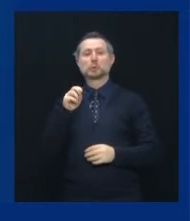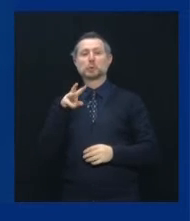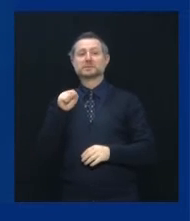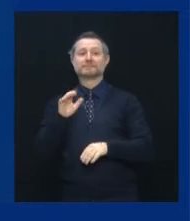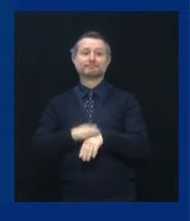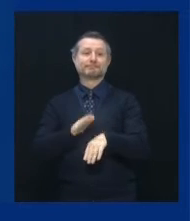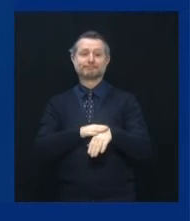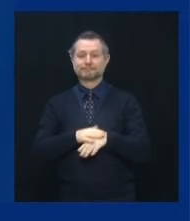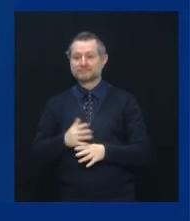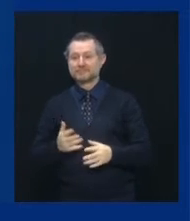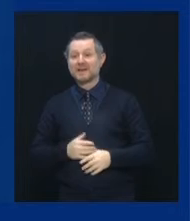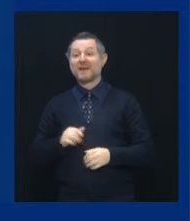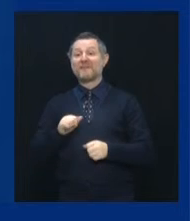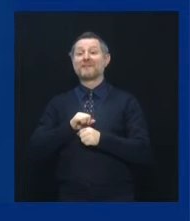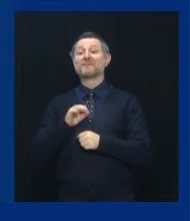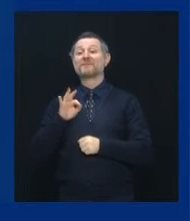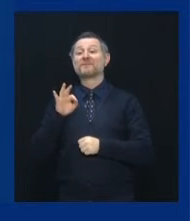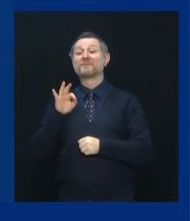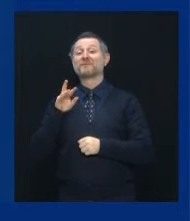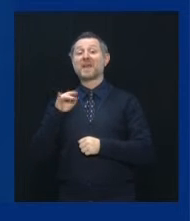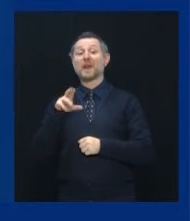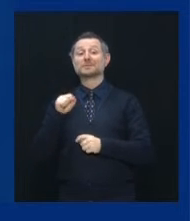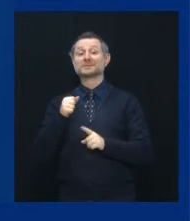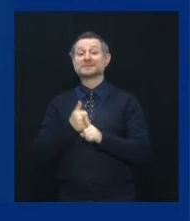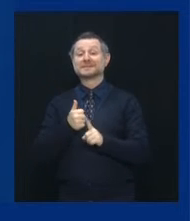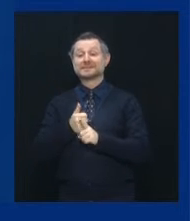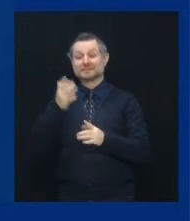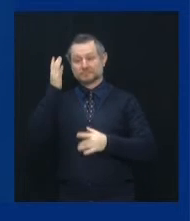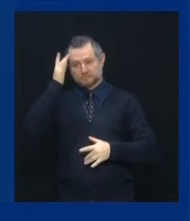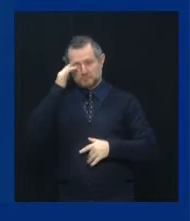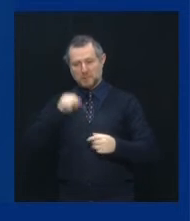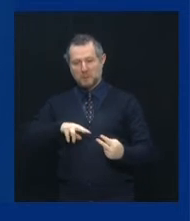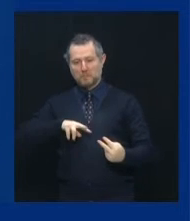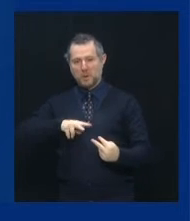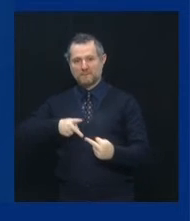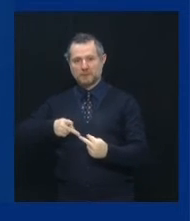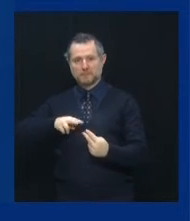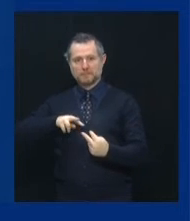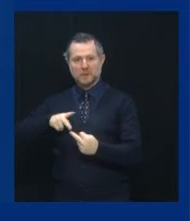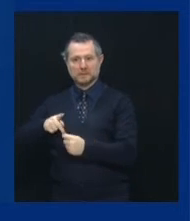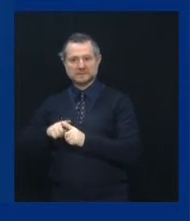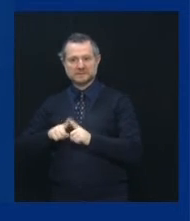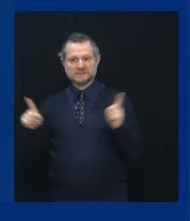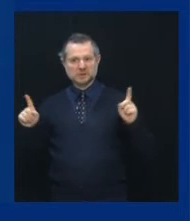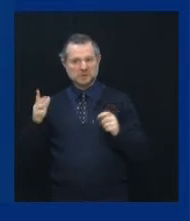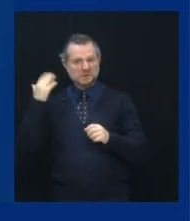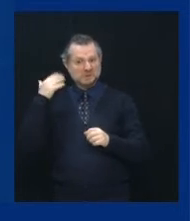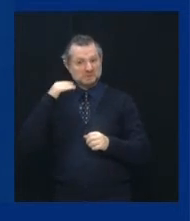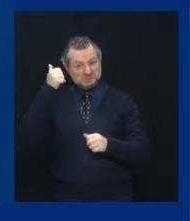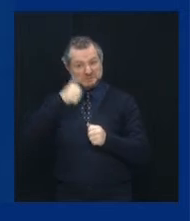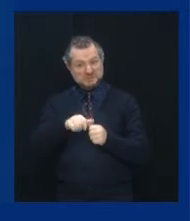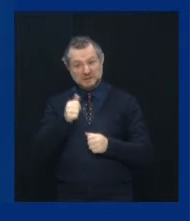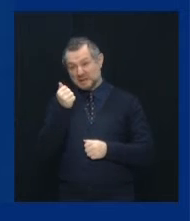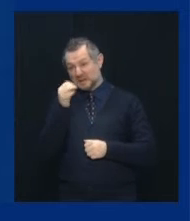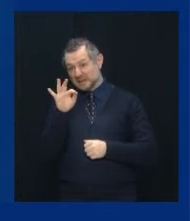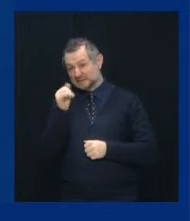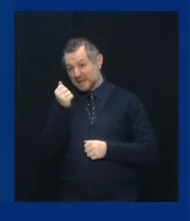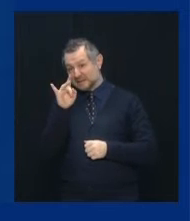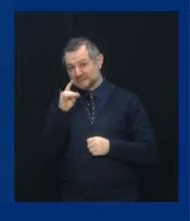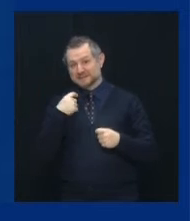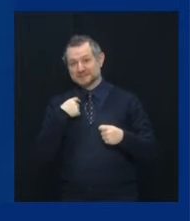viruses mutate. We know that. We've known that. 1918 pandemic, we know